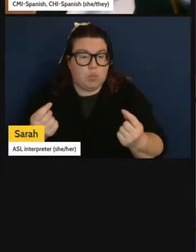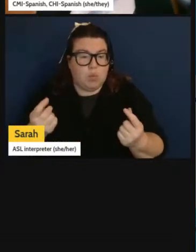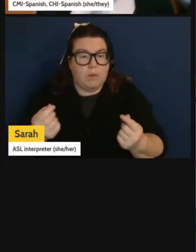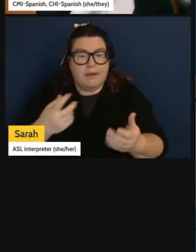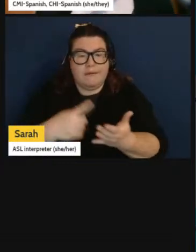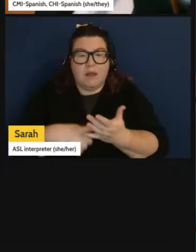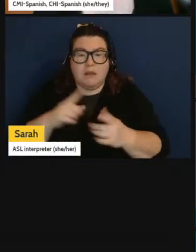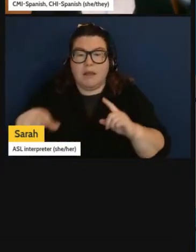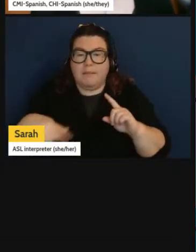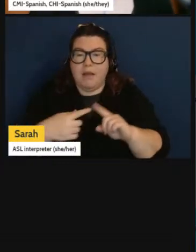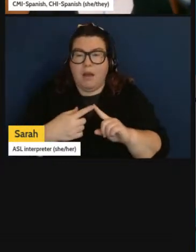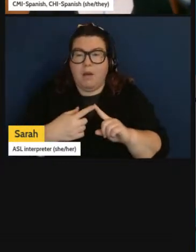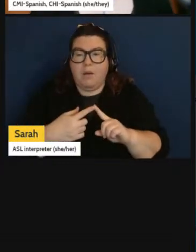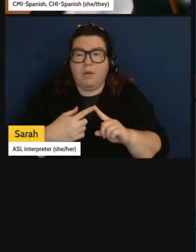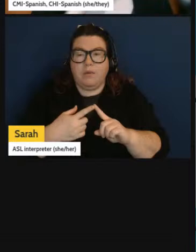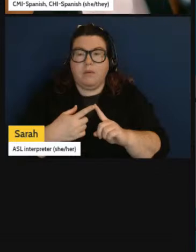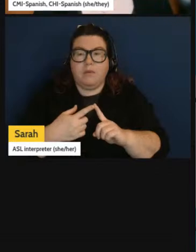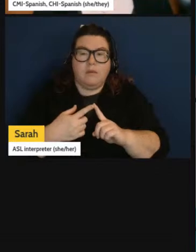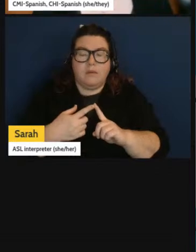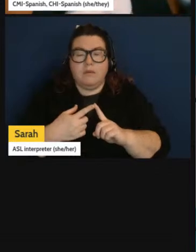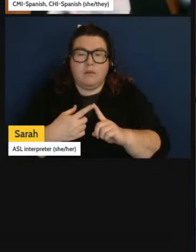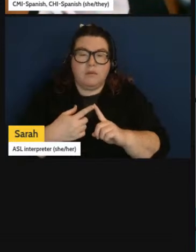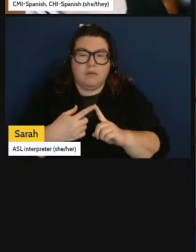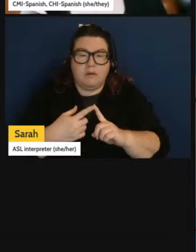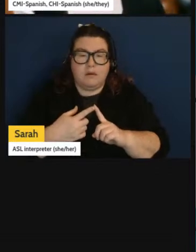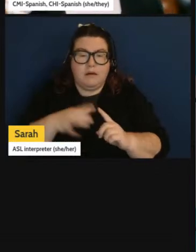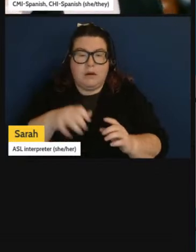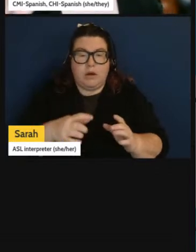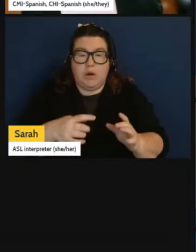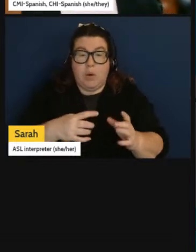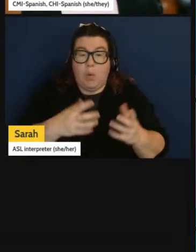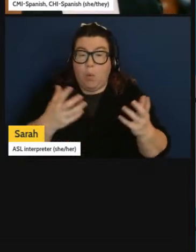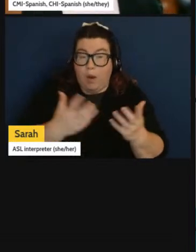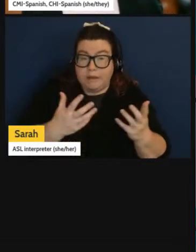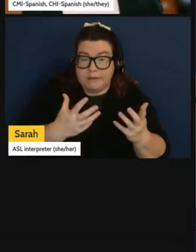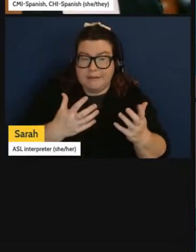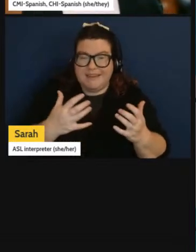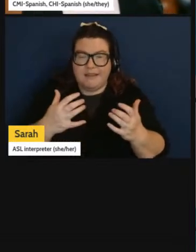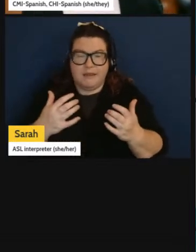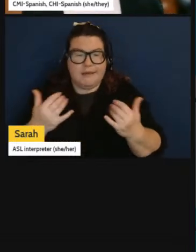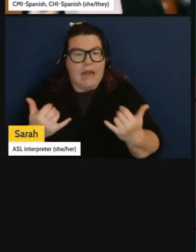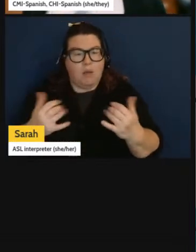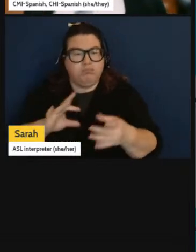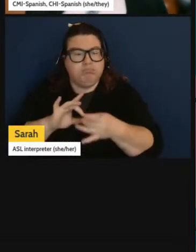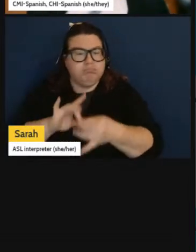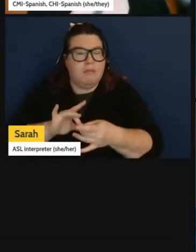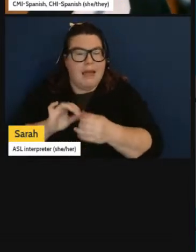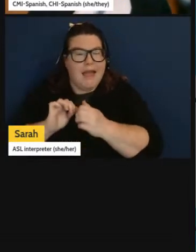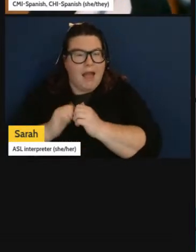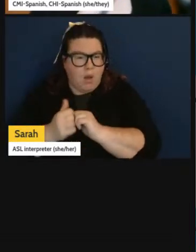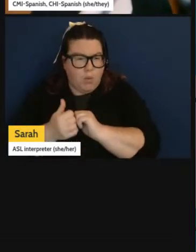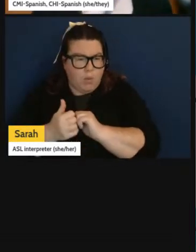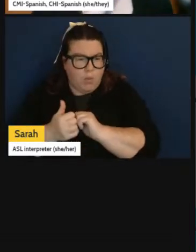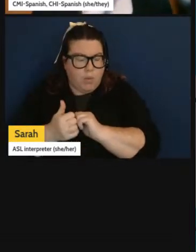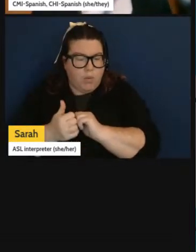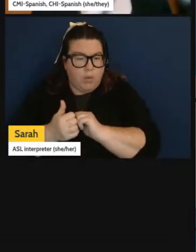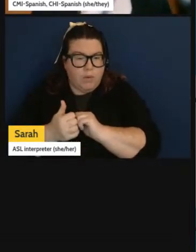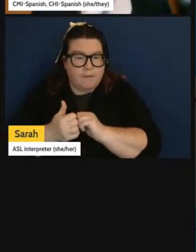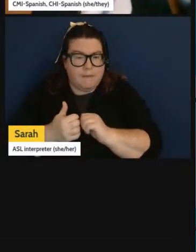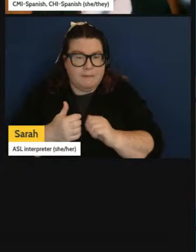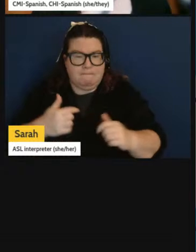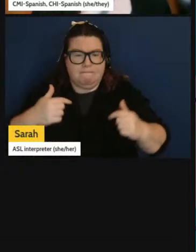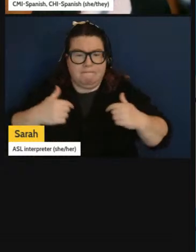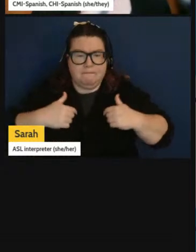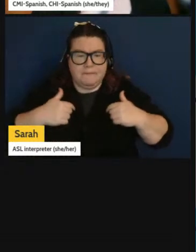about, okay, that's the what, but now let's talk about the how. So what can I do